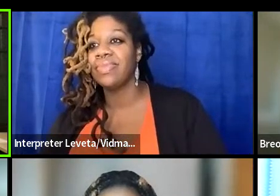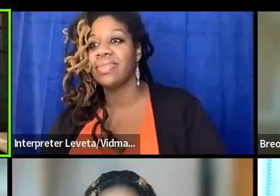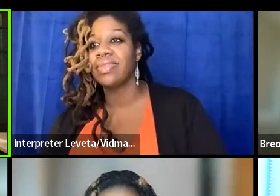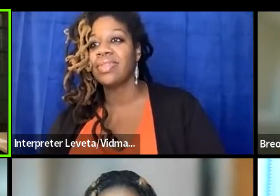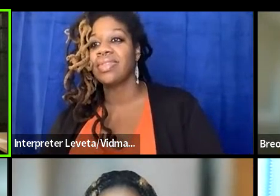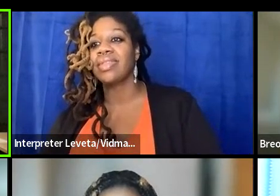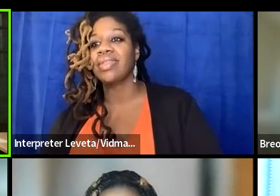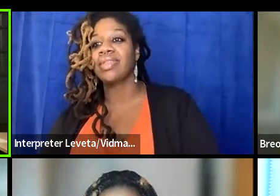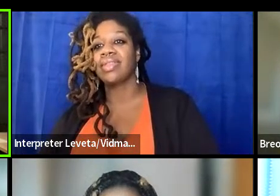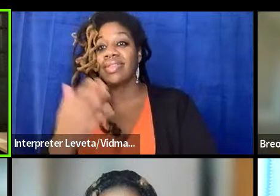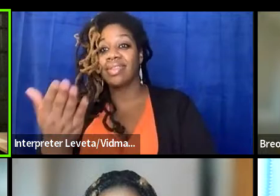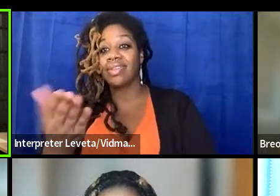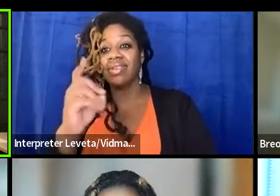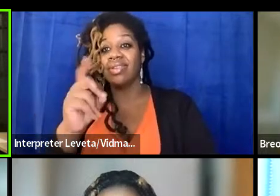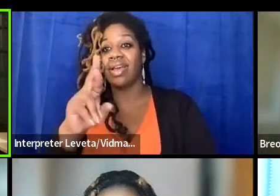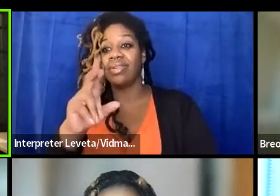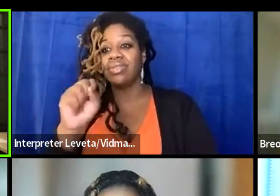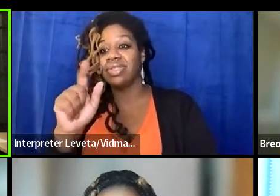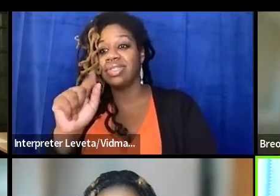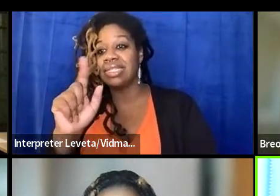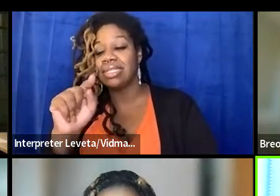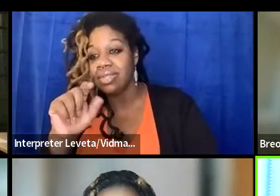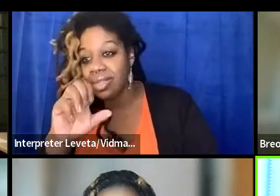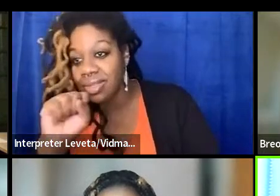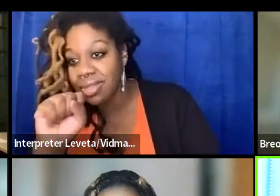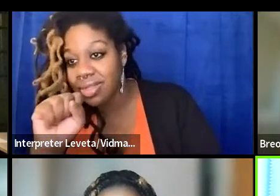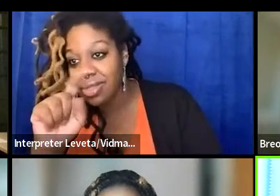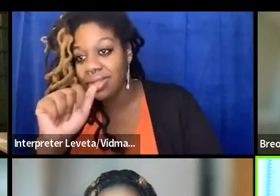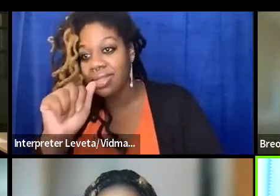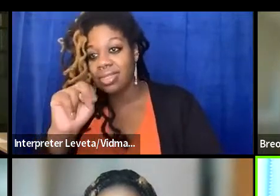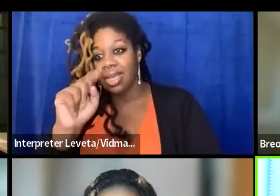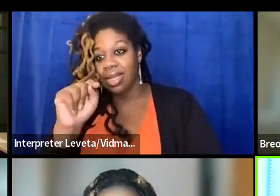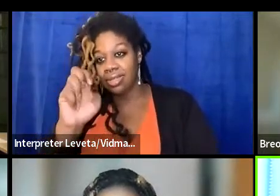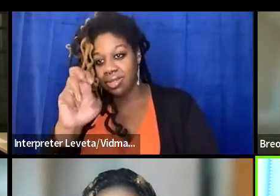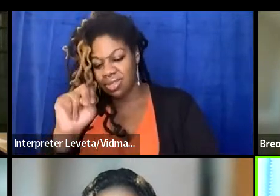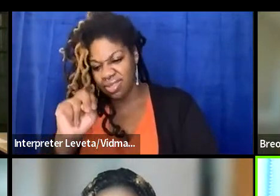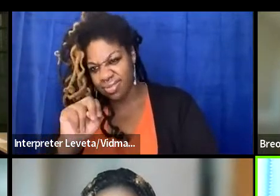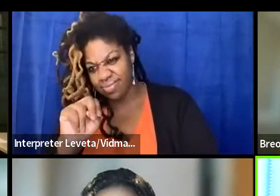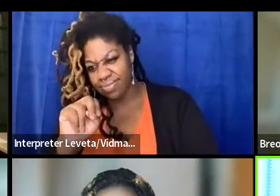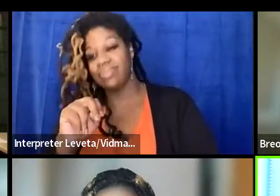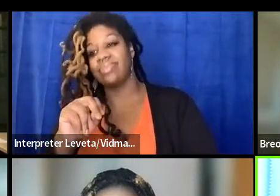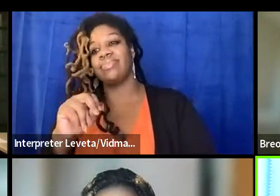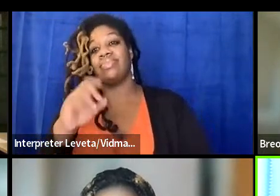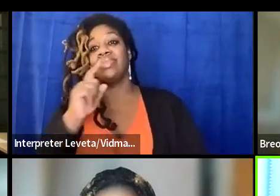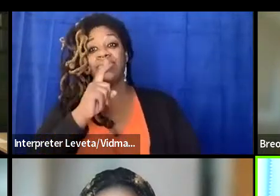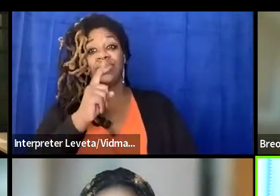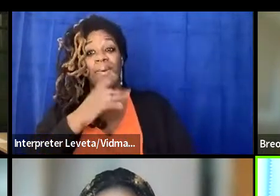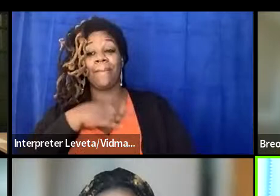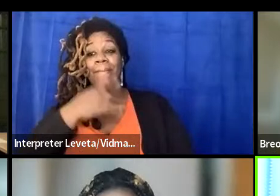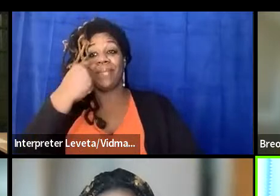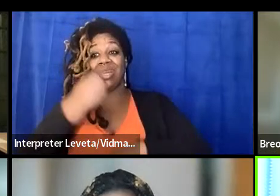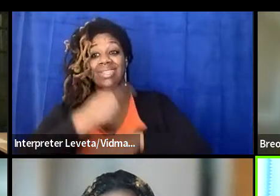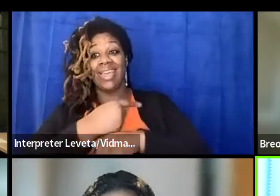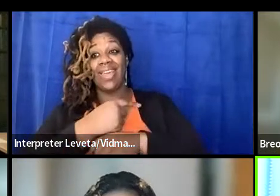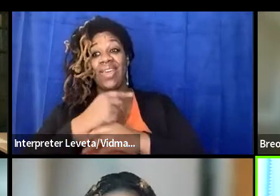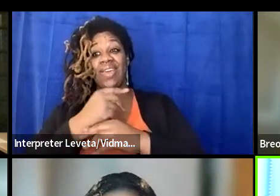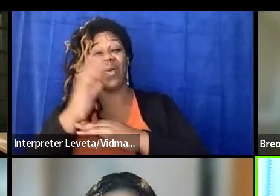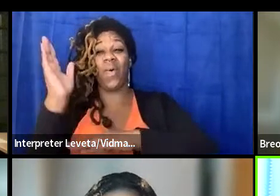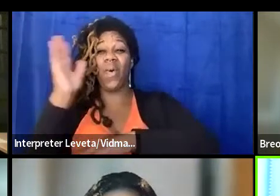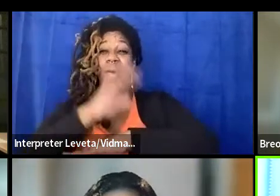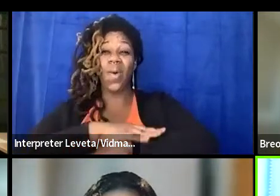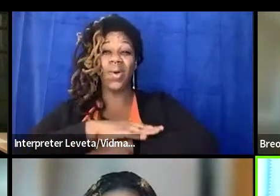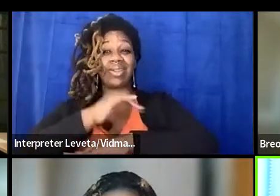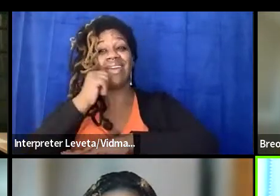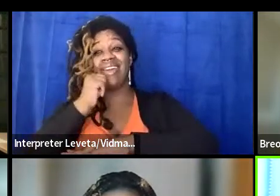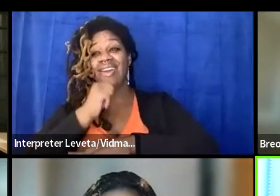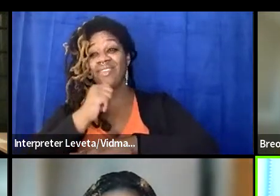Dr. Stanton, you want to start? Sure. My day actually, all day, every day, game day